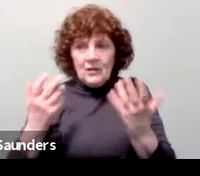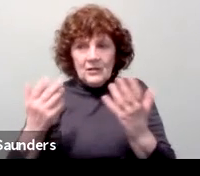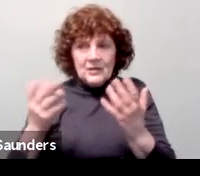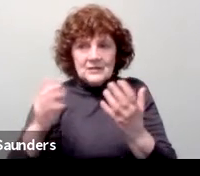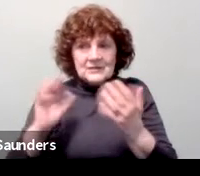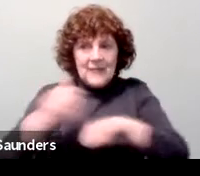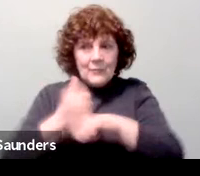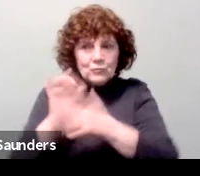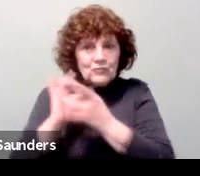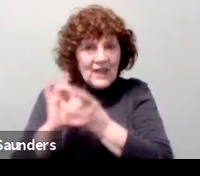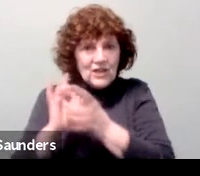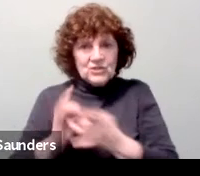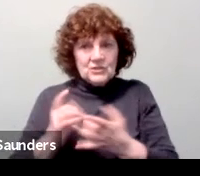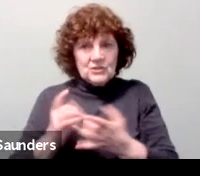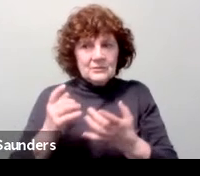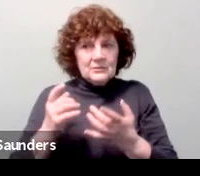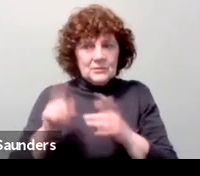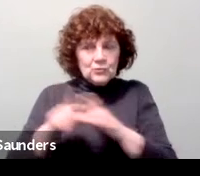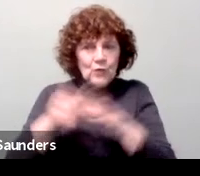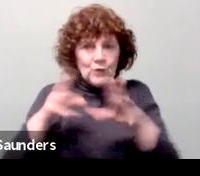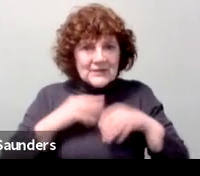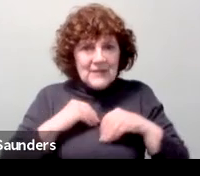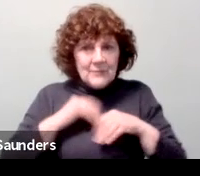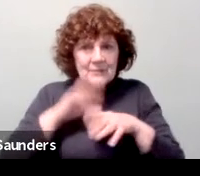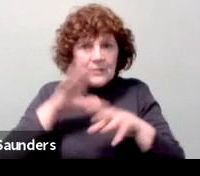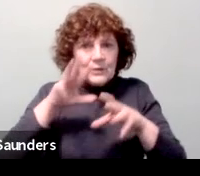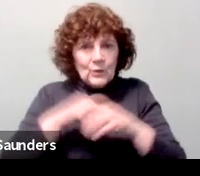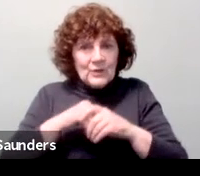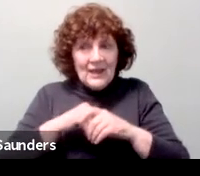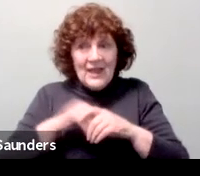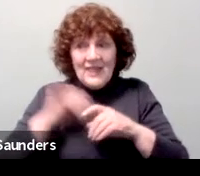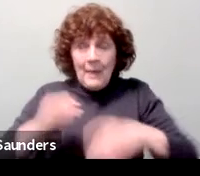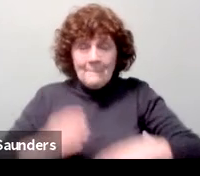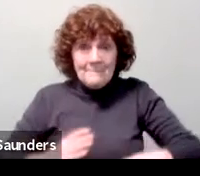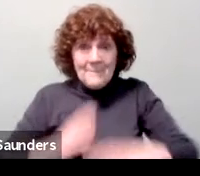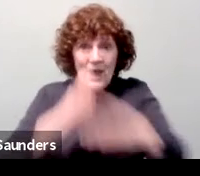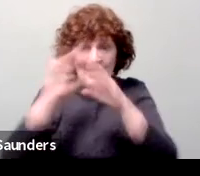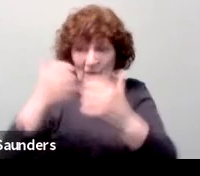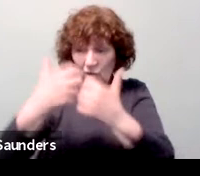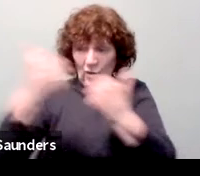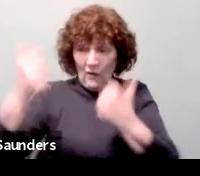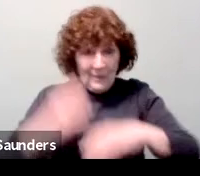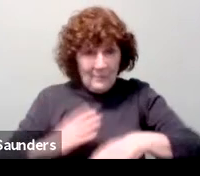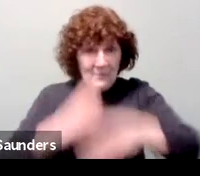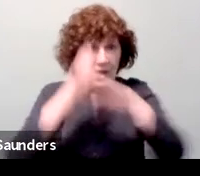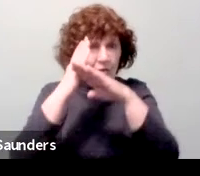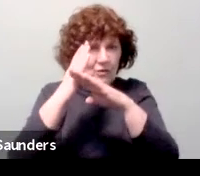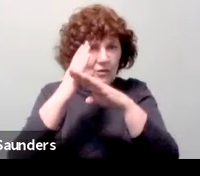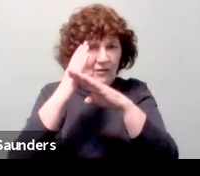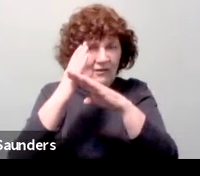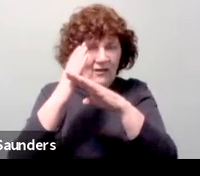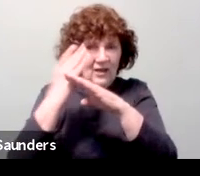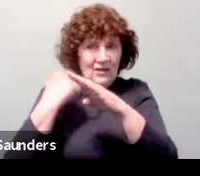inclusion, then the barriers that we thought might need to be